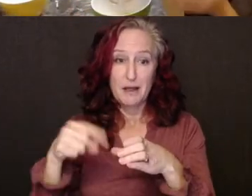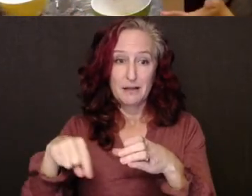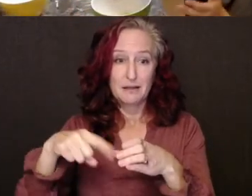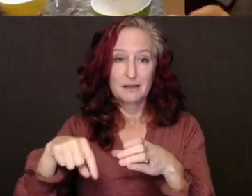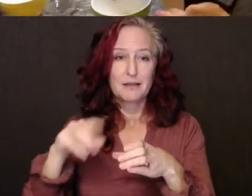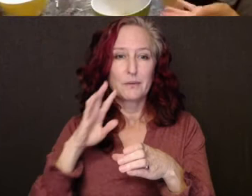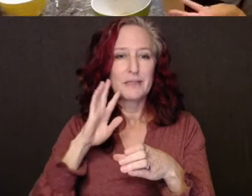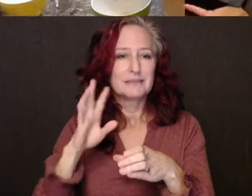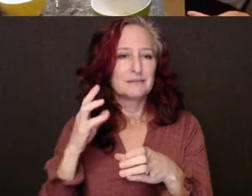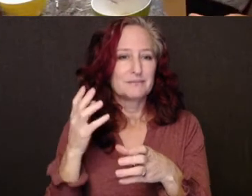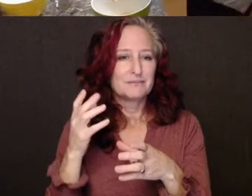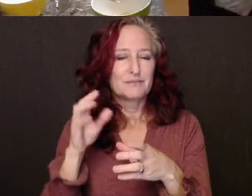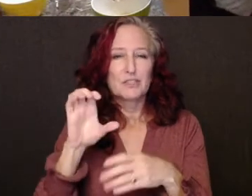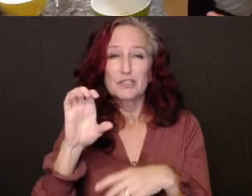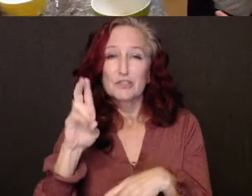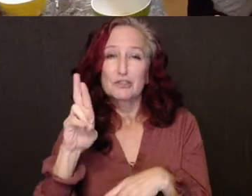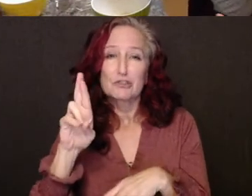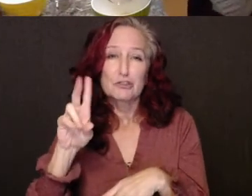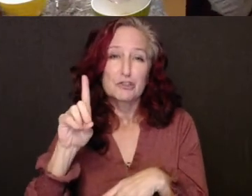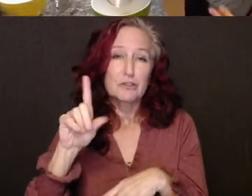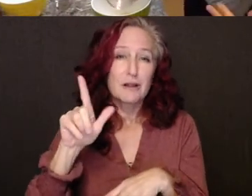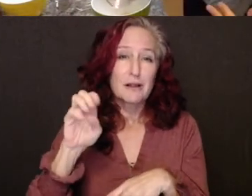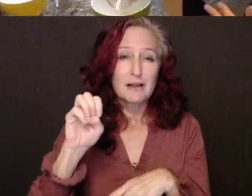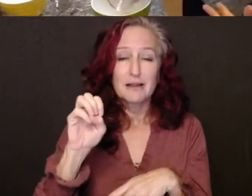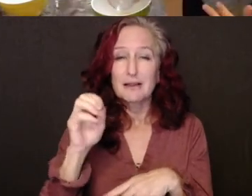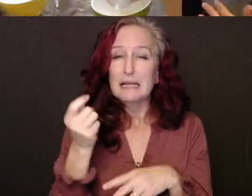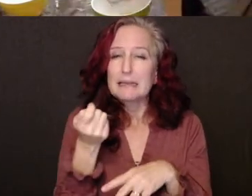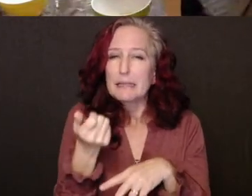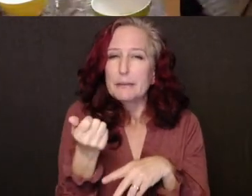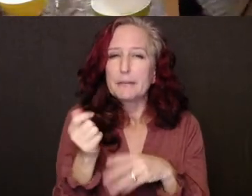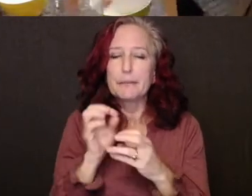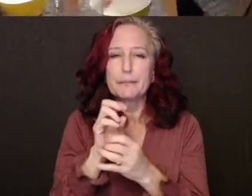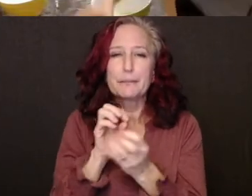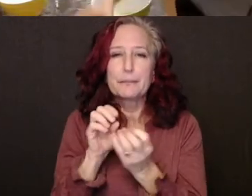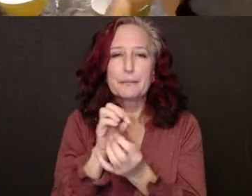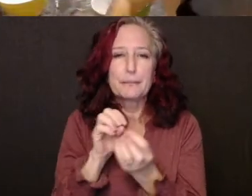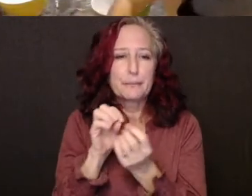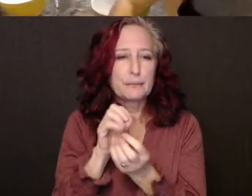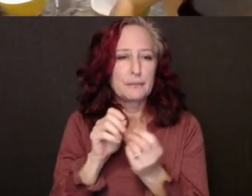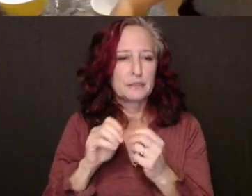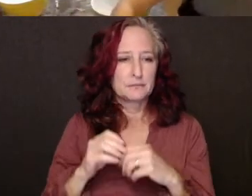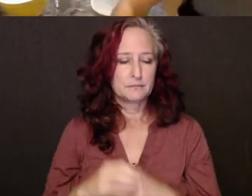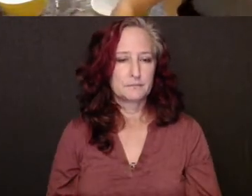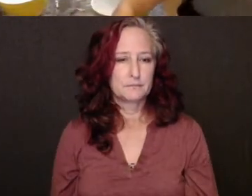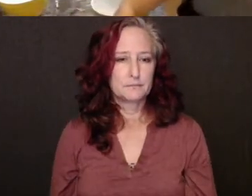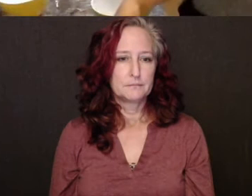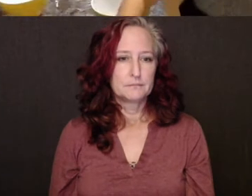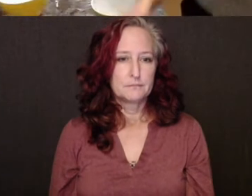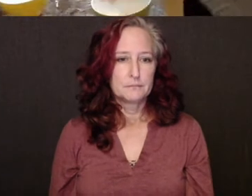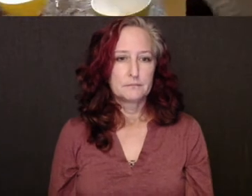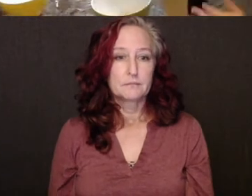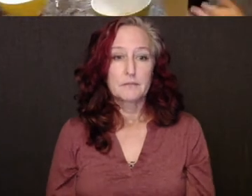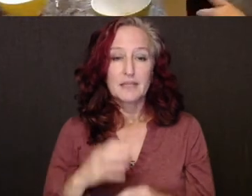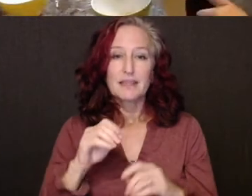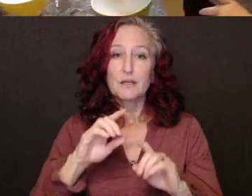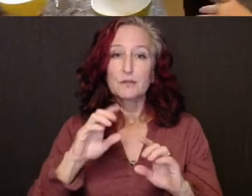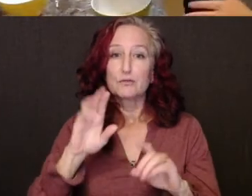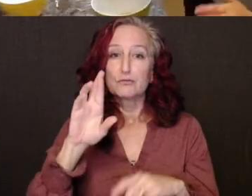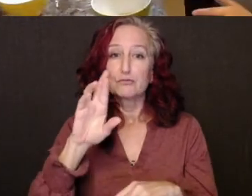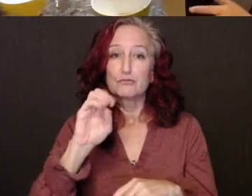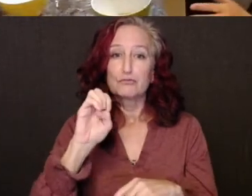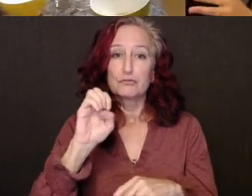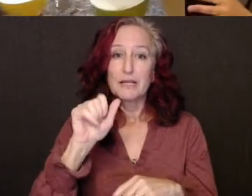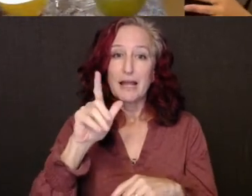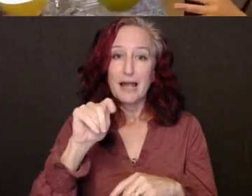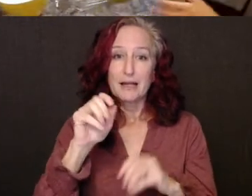things that causes the chemical reactions that will act like an egg. So the apple cider